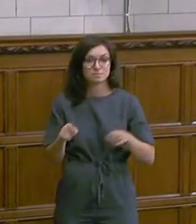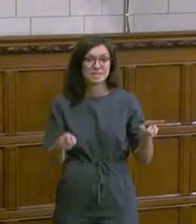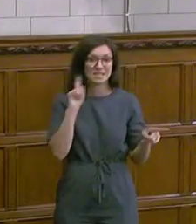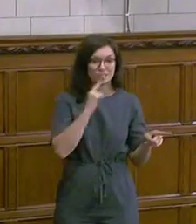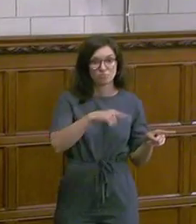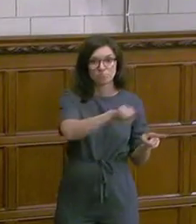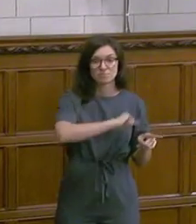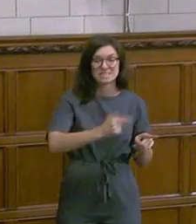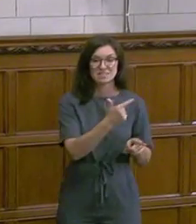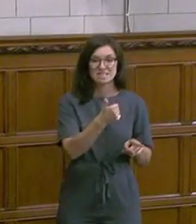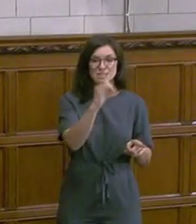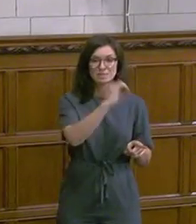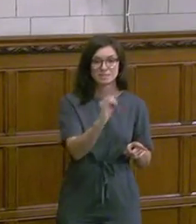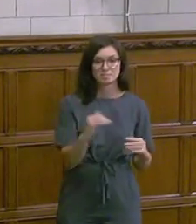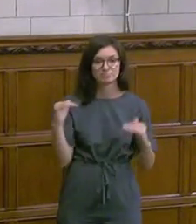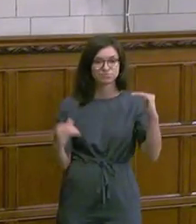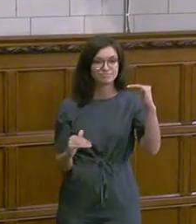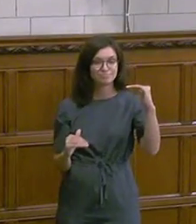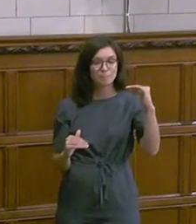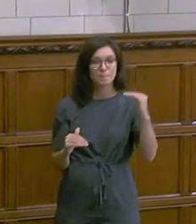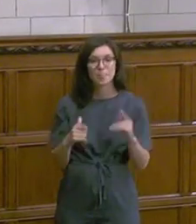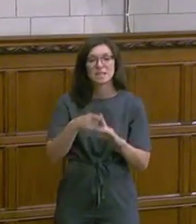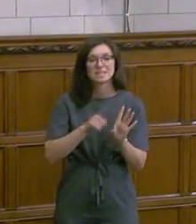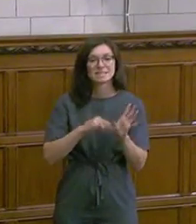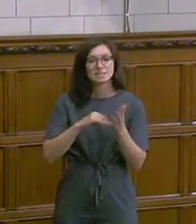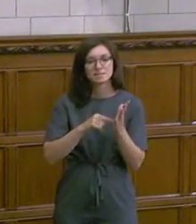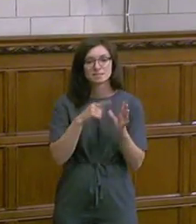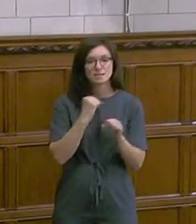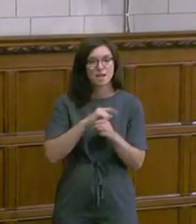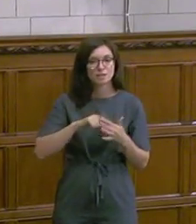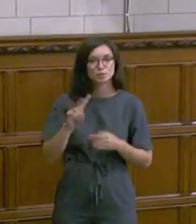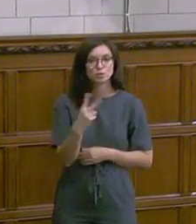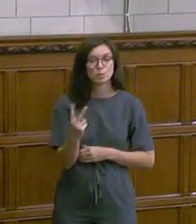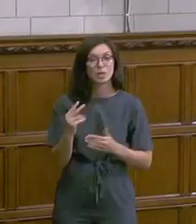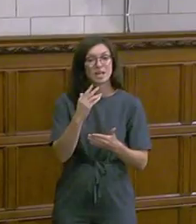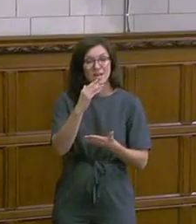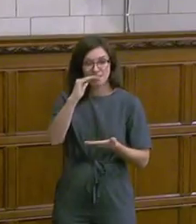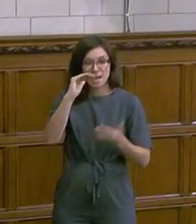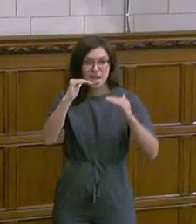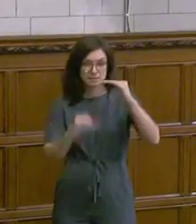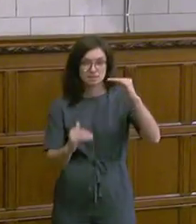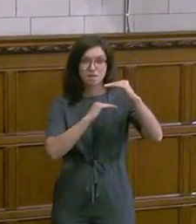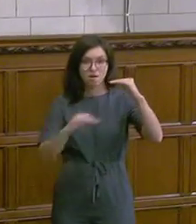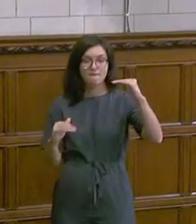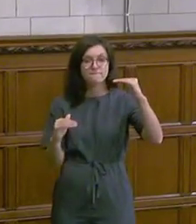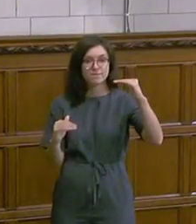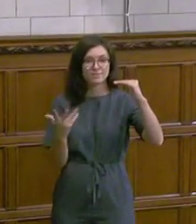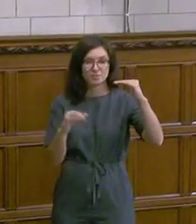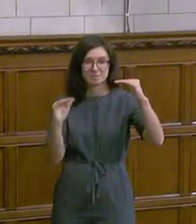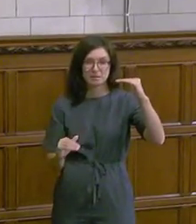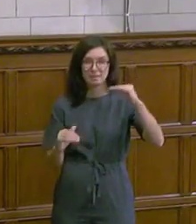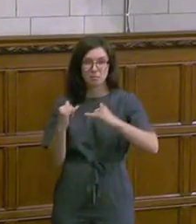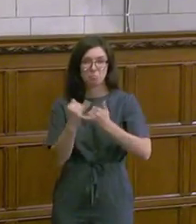other children. Also at Key Stage 2, less than half of deaf children achieved the expected standard of reading compared